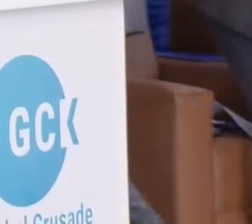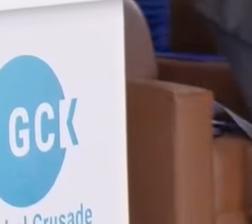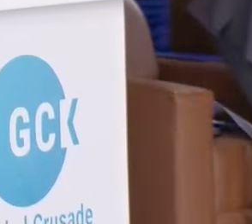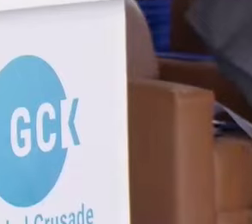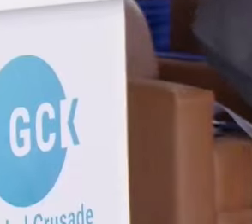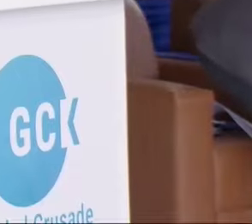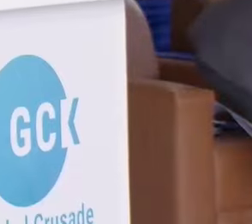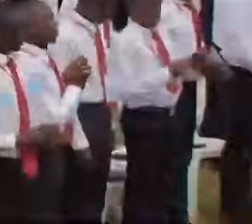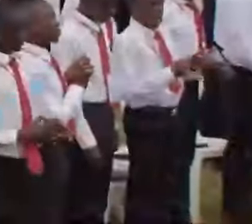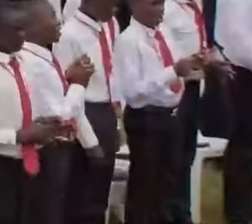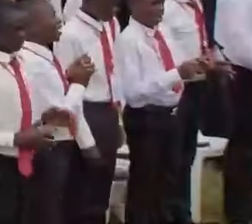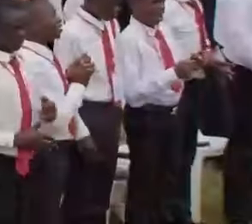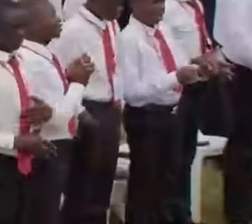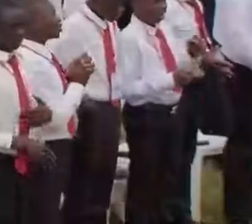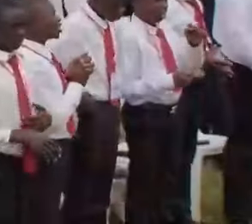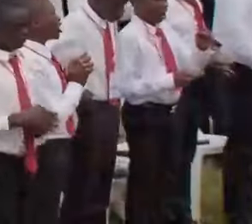Impact.